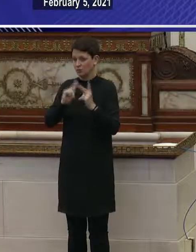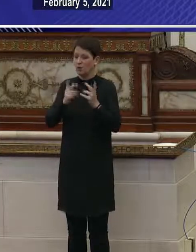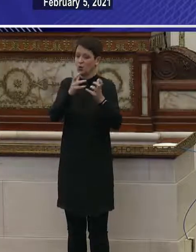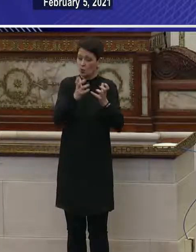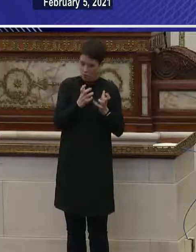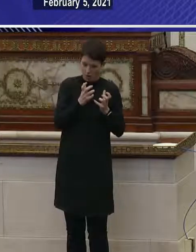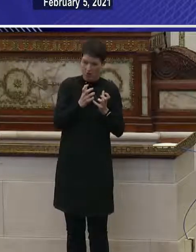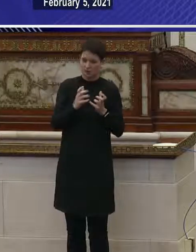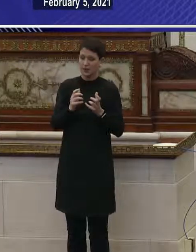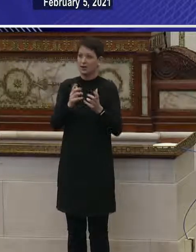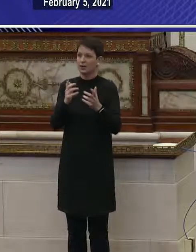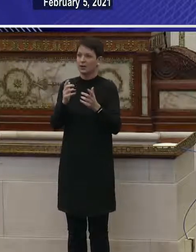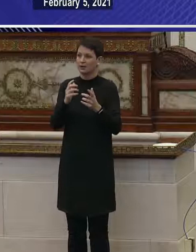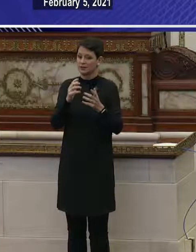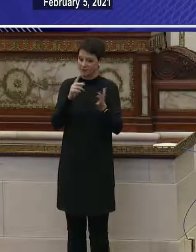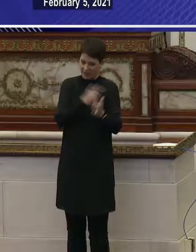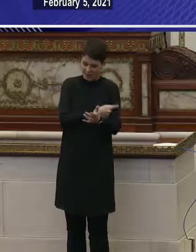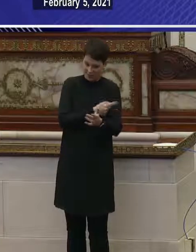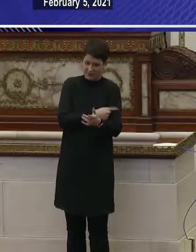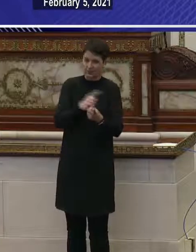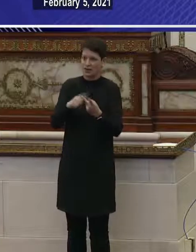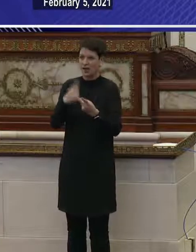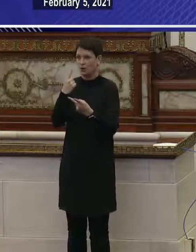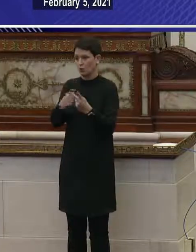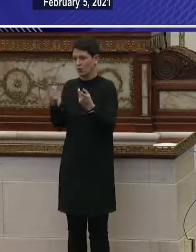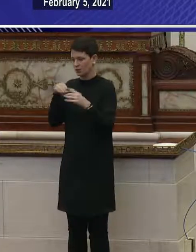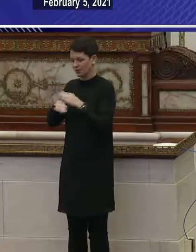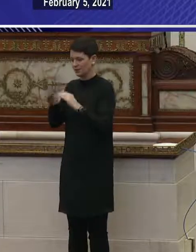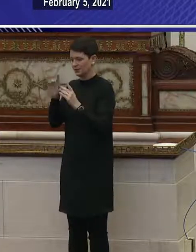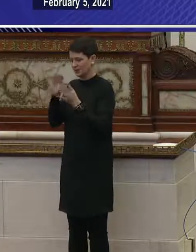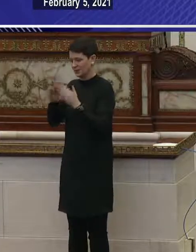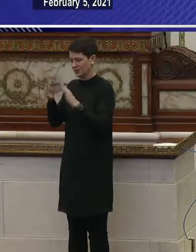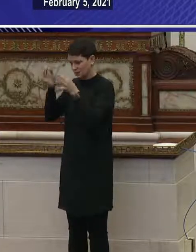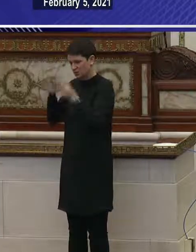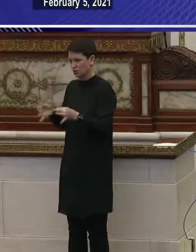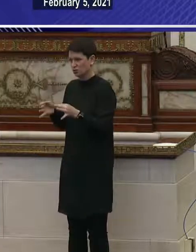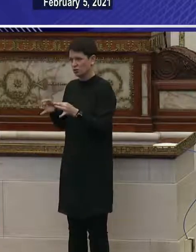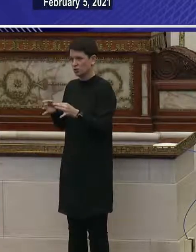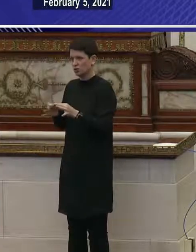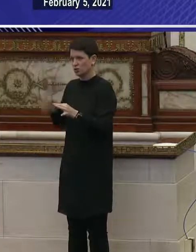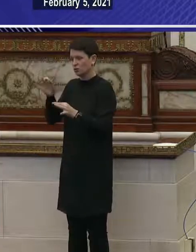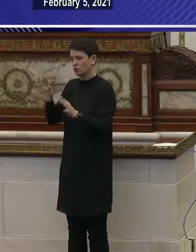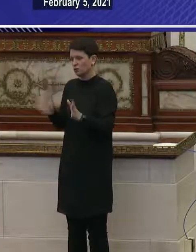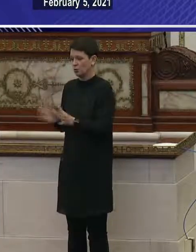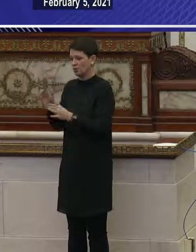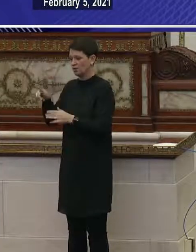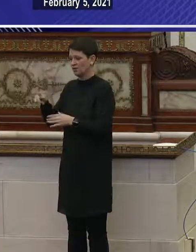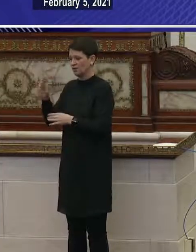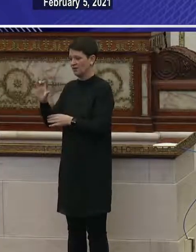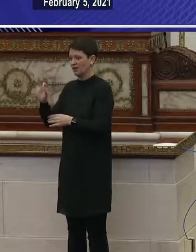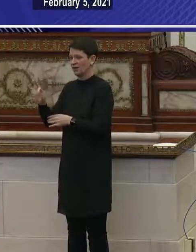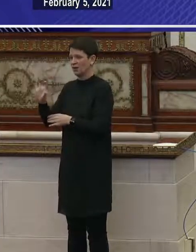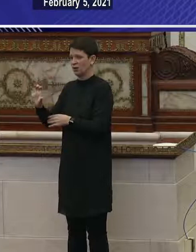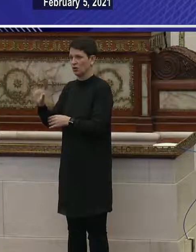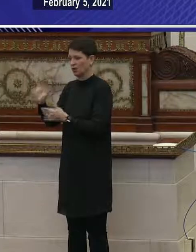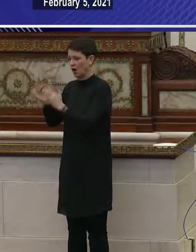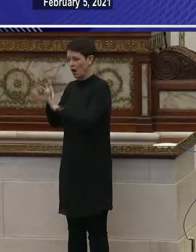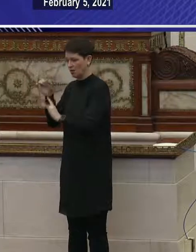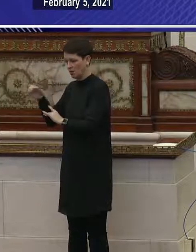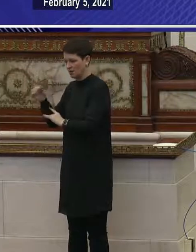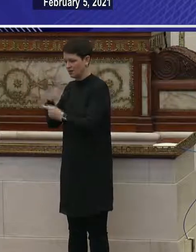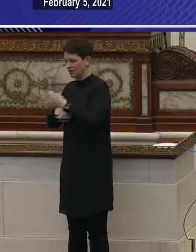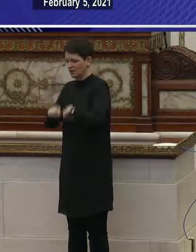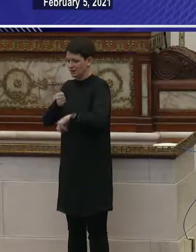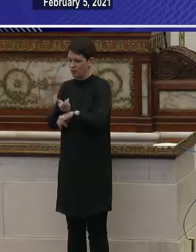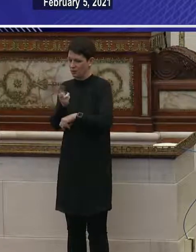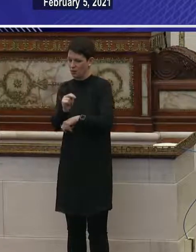and were eager to have the vaccine, and what went into the city's decision to push Philly Fighting COVID's online portal rather than just